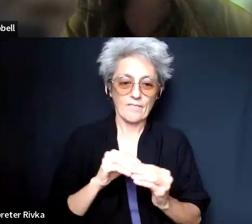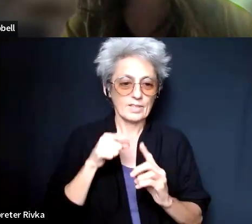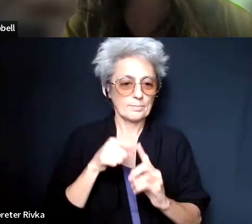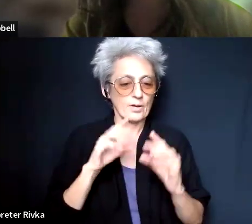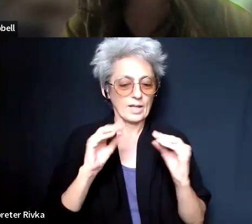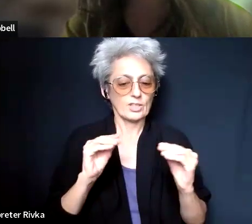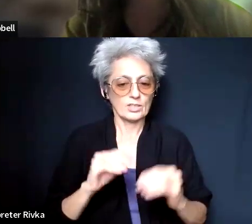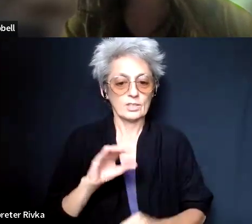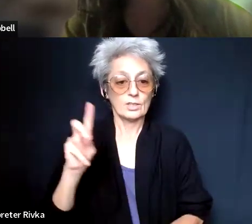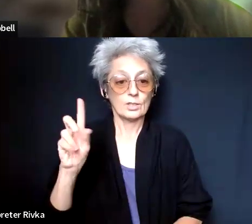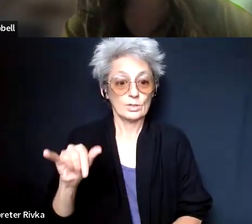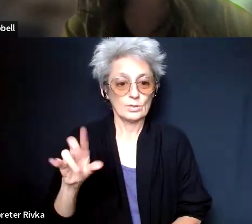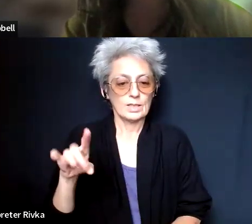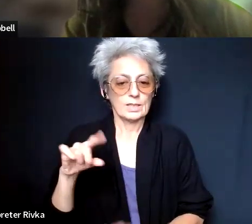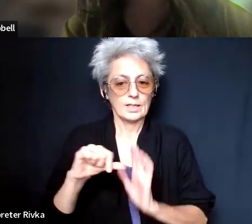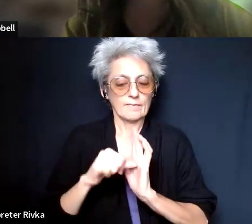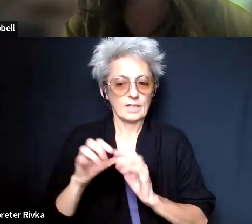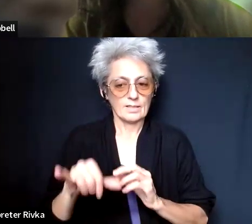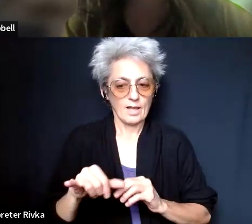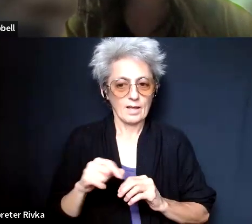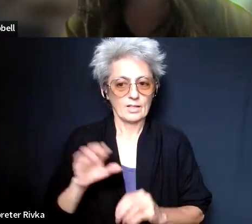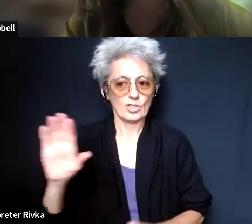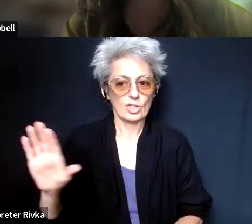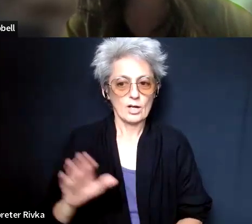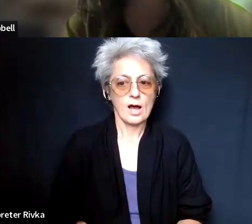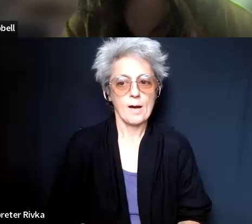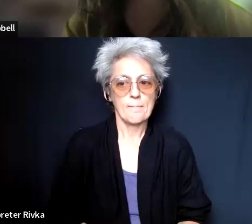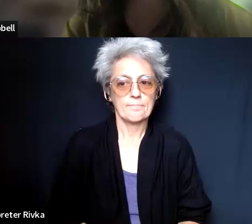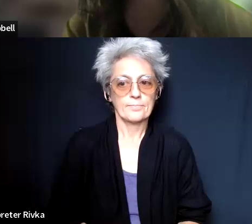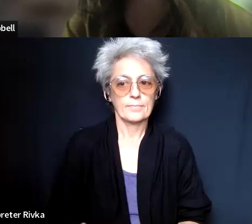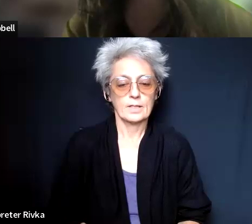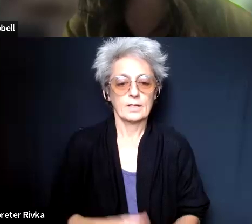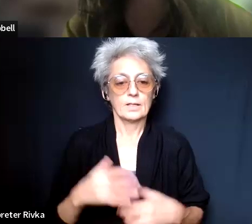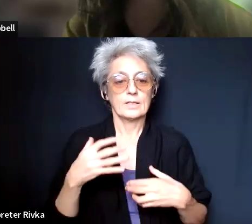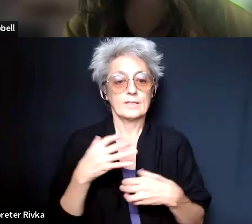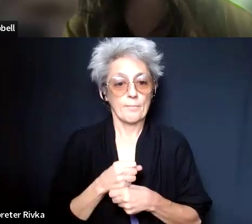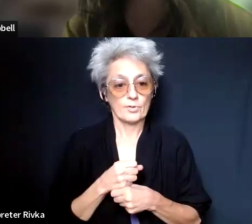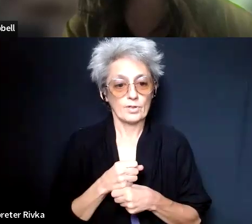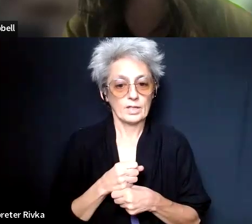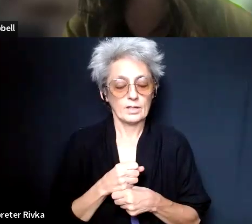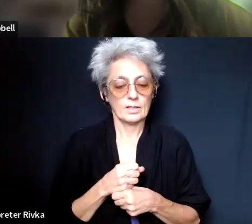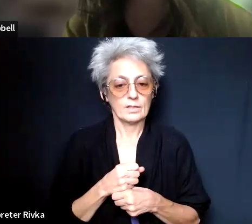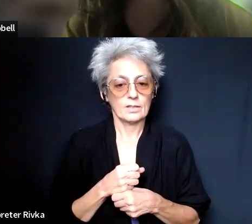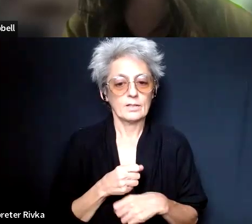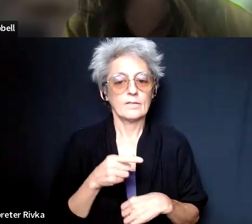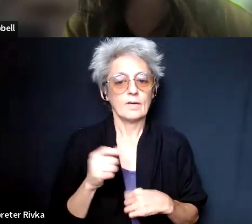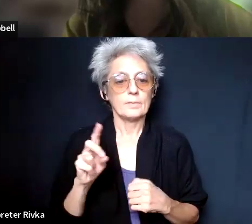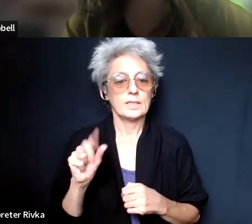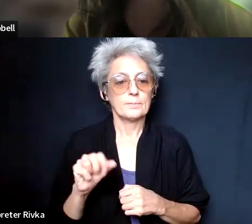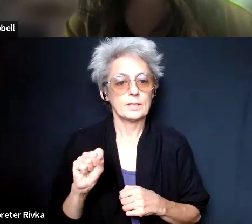Judy emphasized that too in her summary of the Disability Summit. And what came out of it